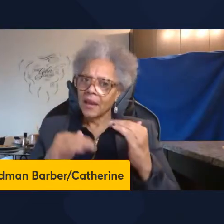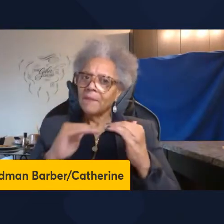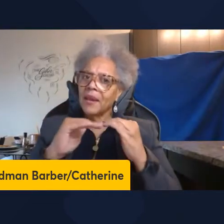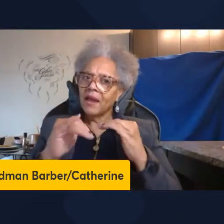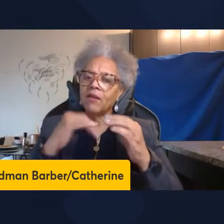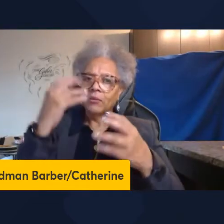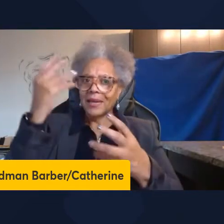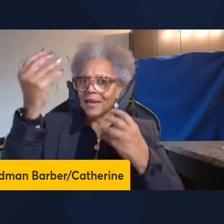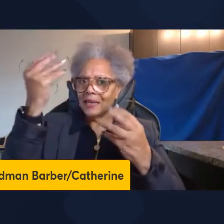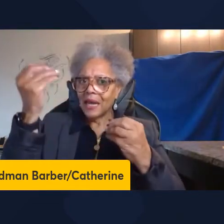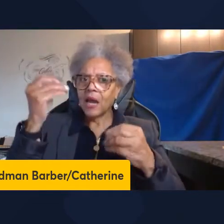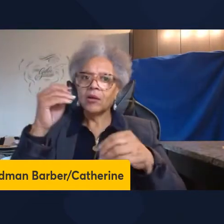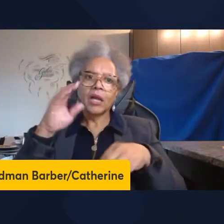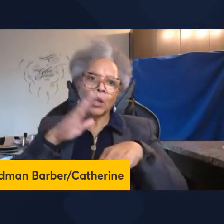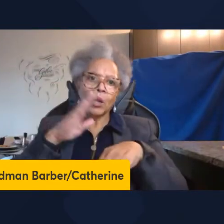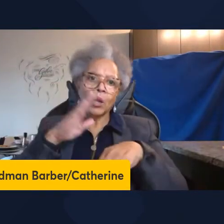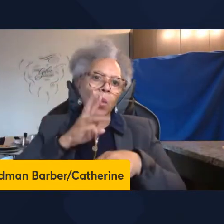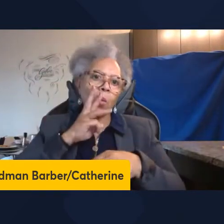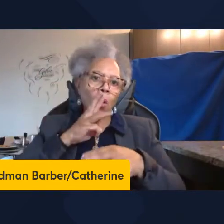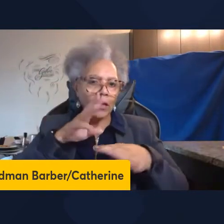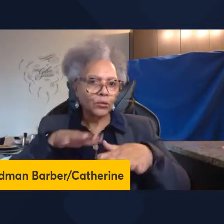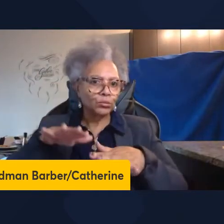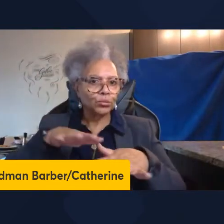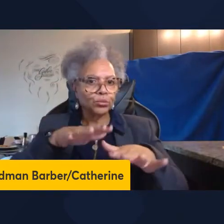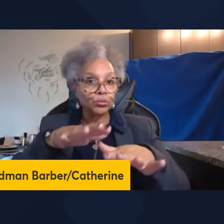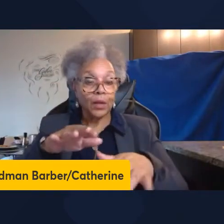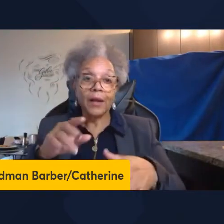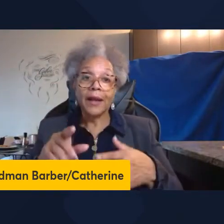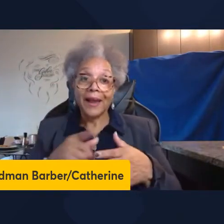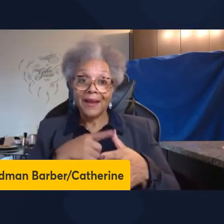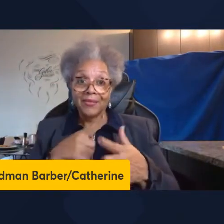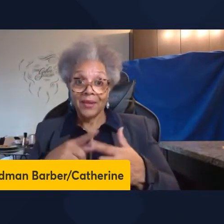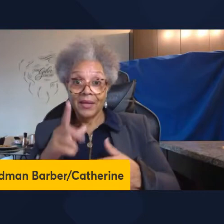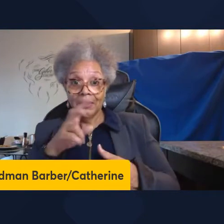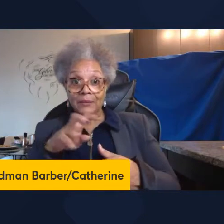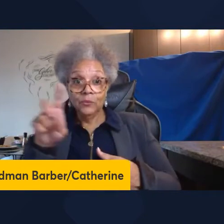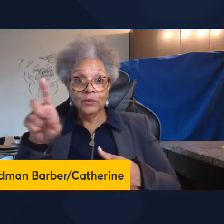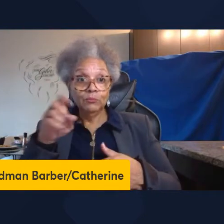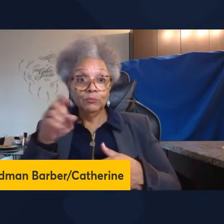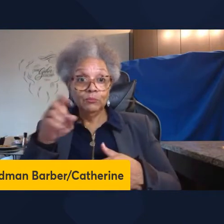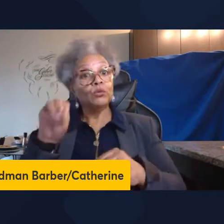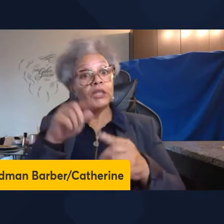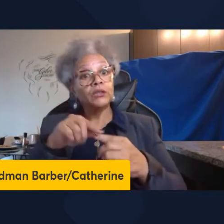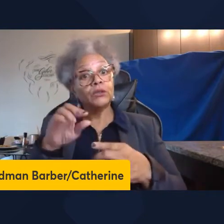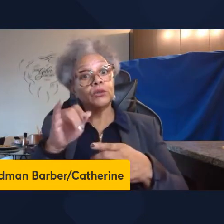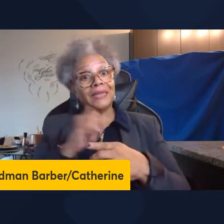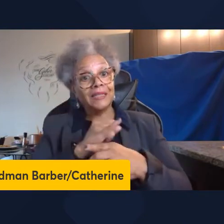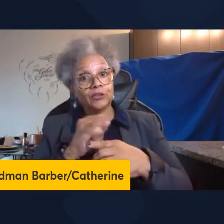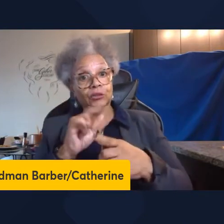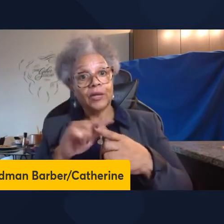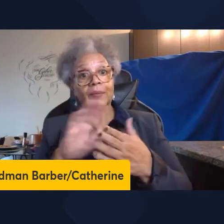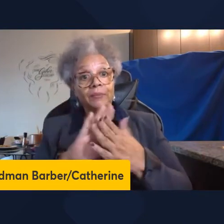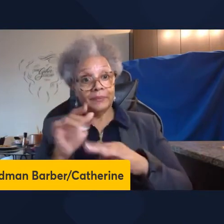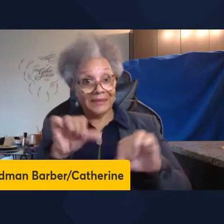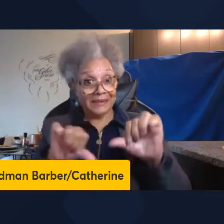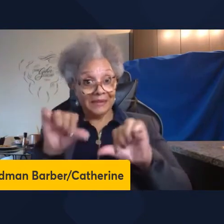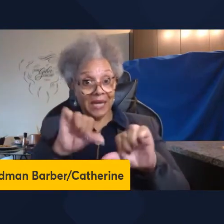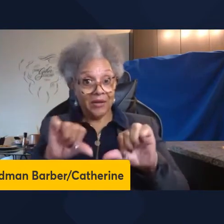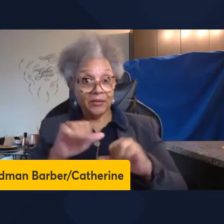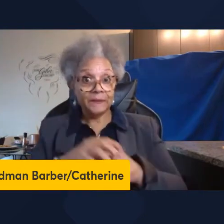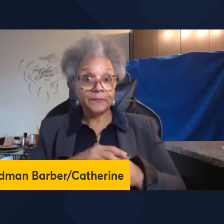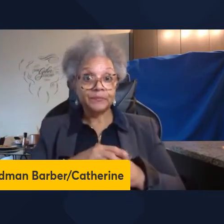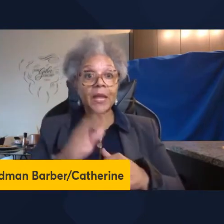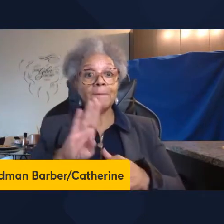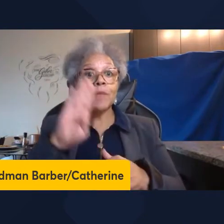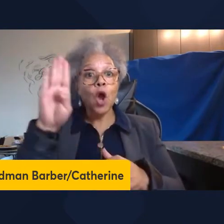out, getting on the water. And then I went to industry. So I went to Biogen, and that's in Boston.